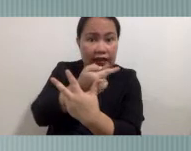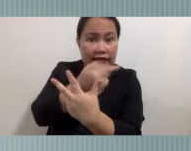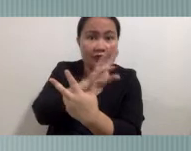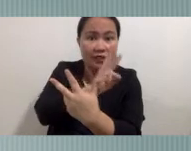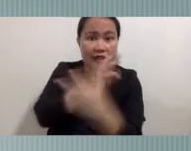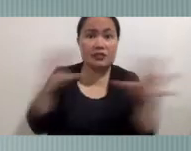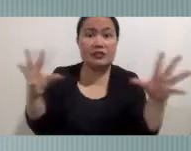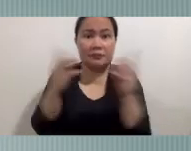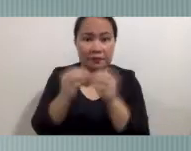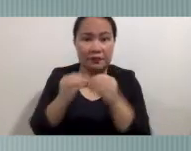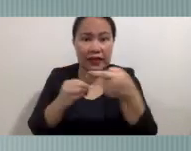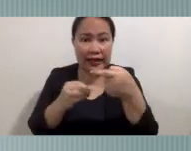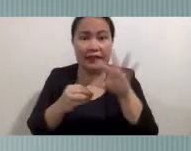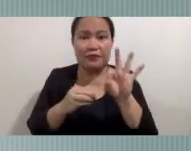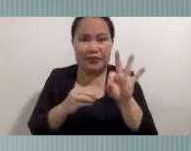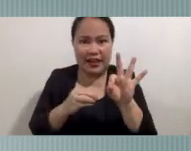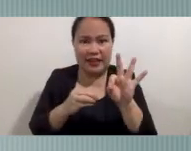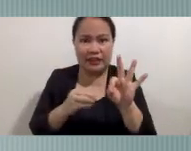is negative 9.